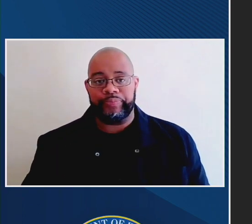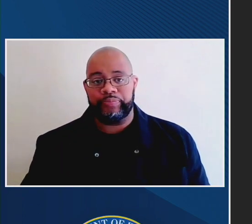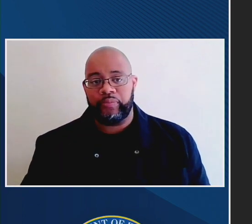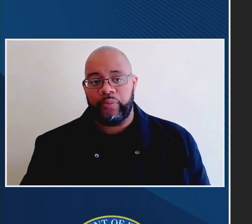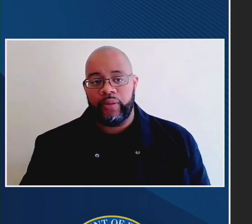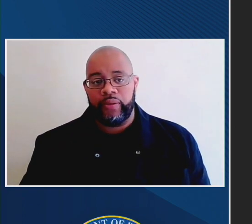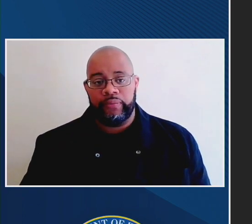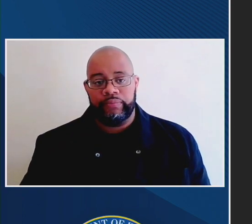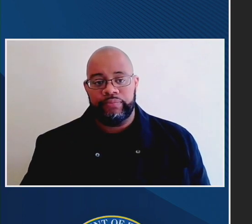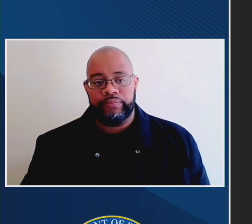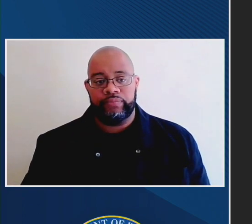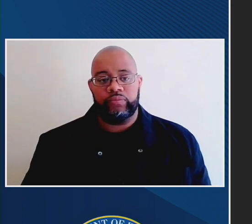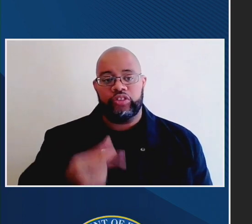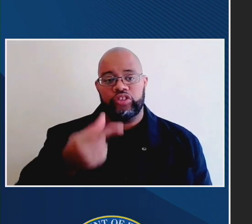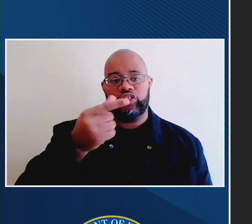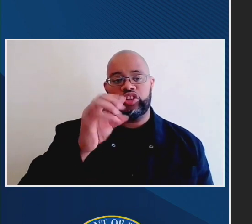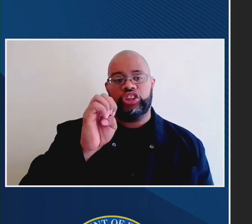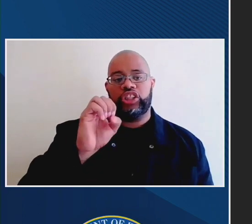All right, Jeff.